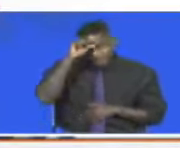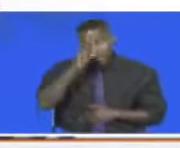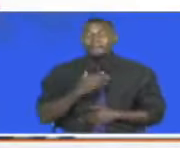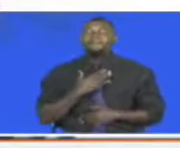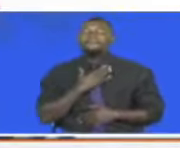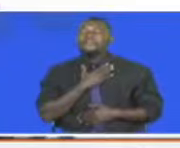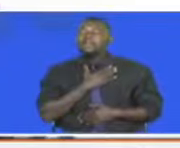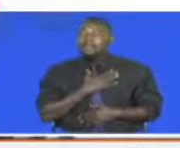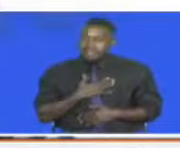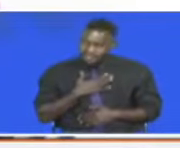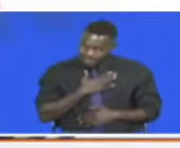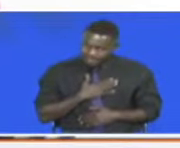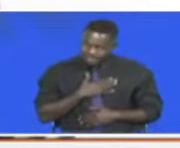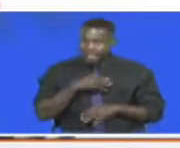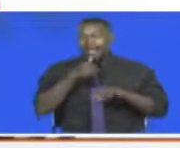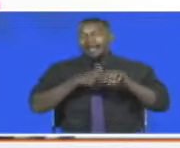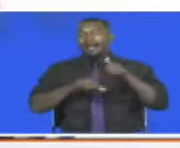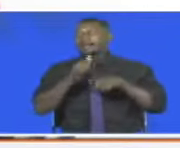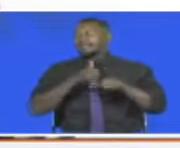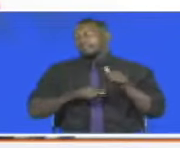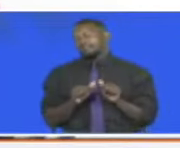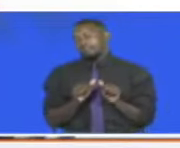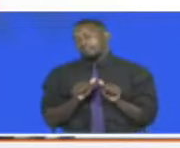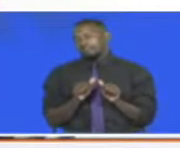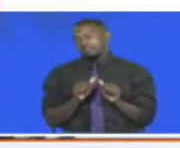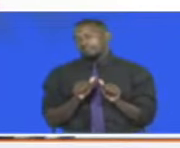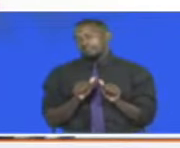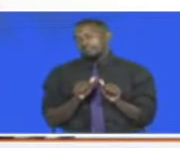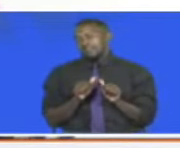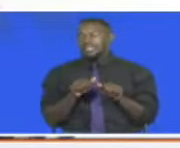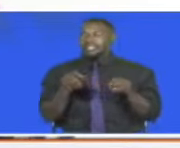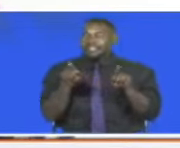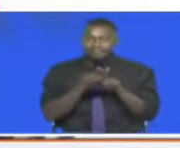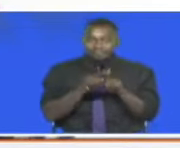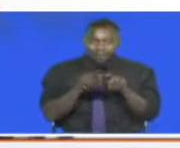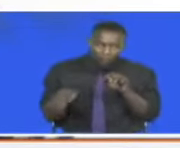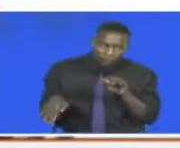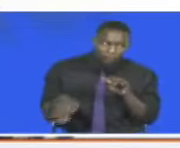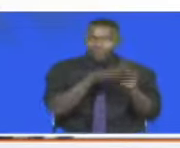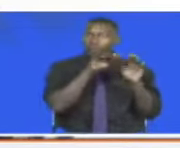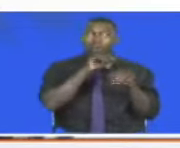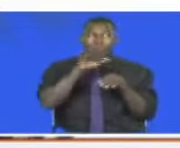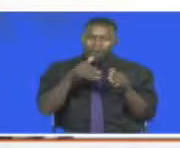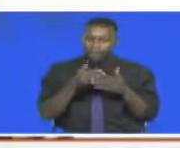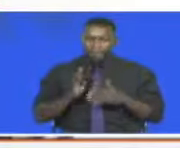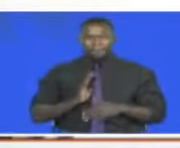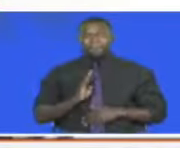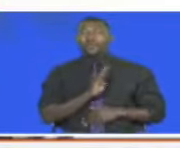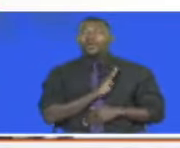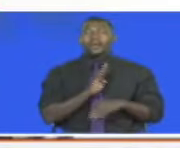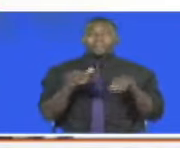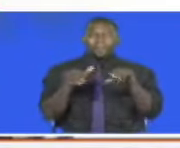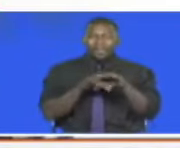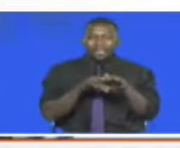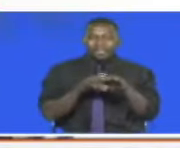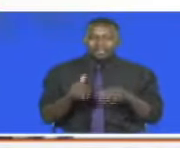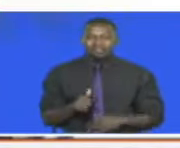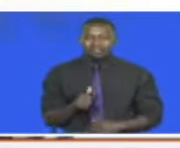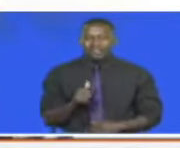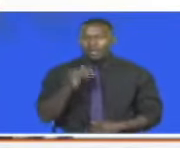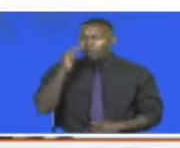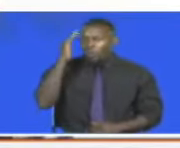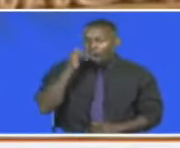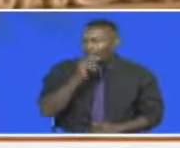an urgent action, more so to hold their board of directors accountable for the deterioration of